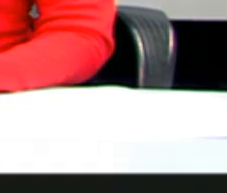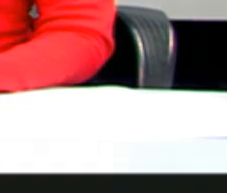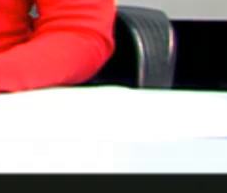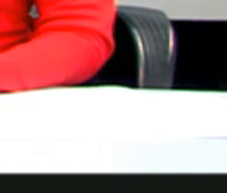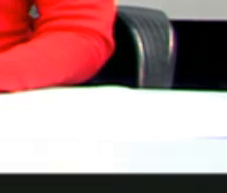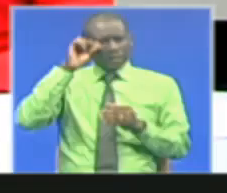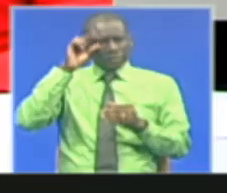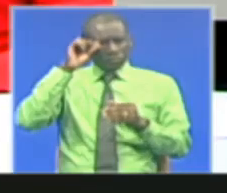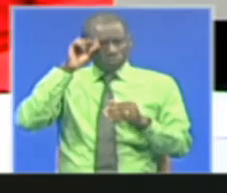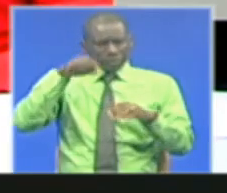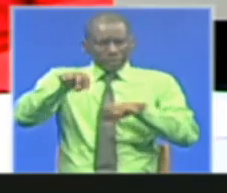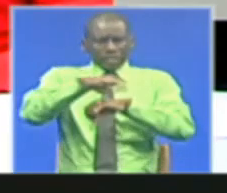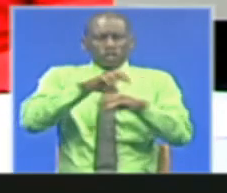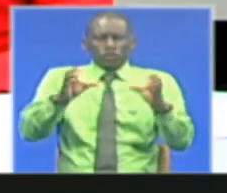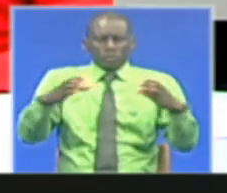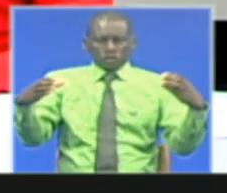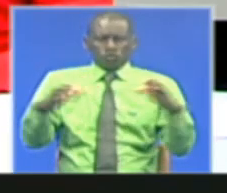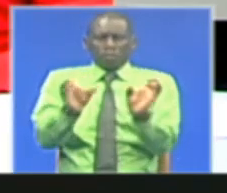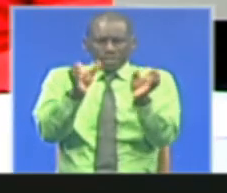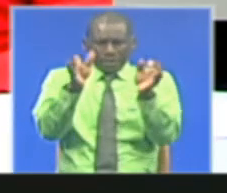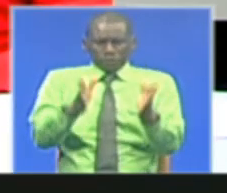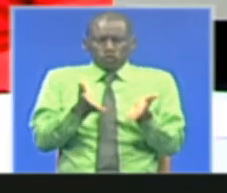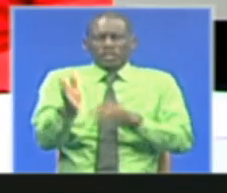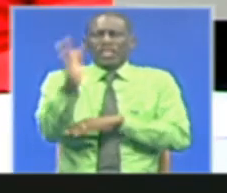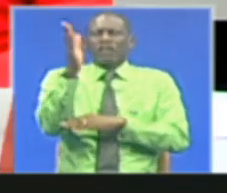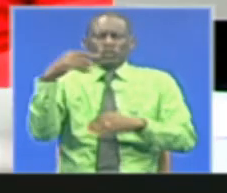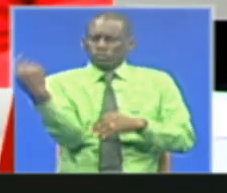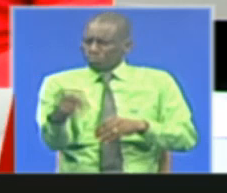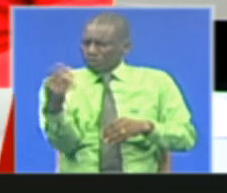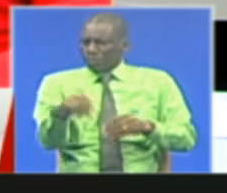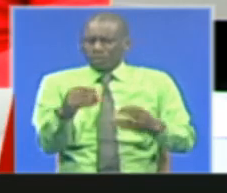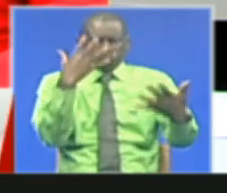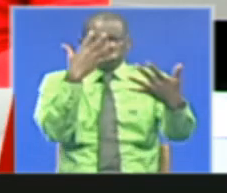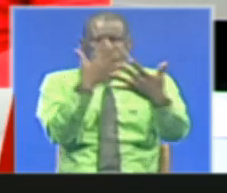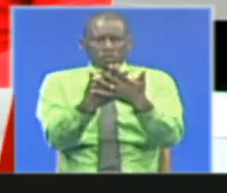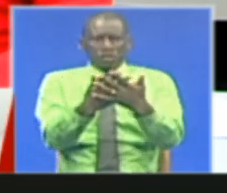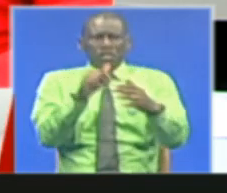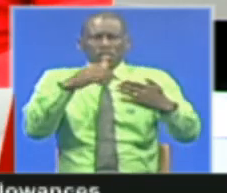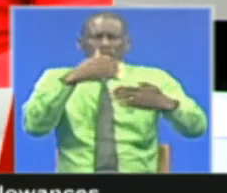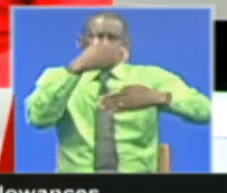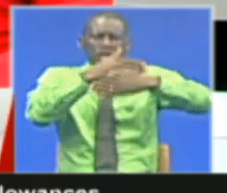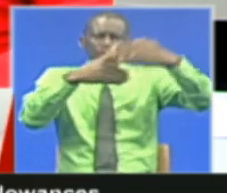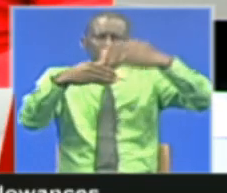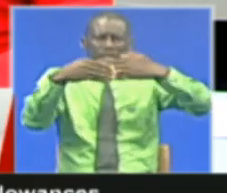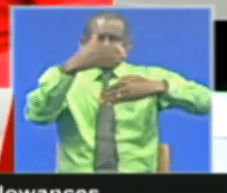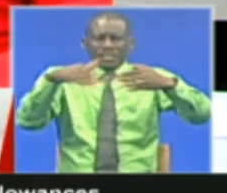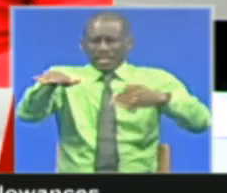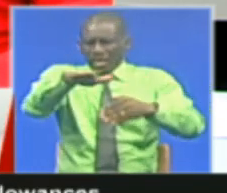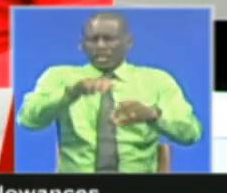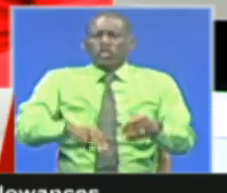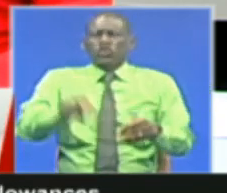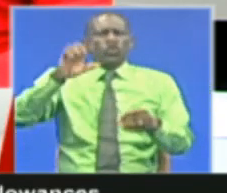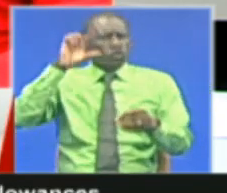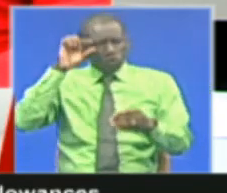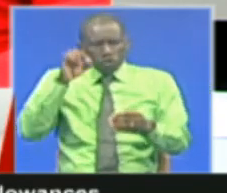Mombasa-based nation media group journalists who were this afternoon beaten and detained at a construction site in the North Coast have this